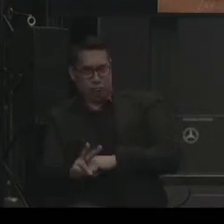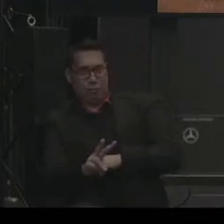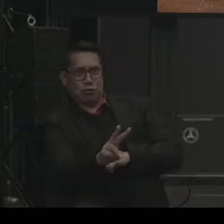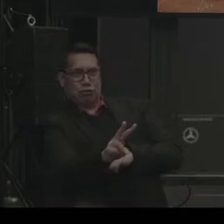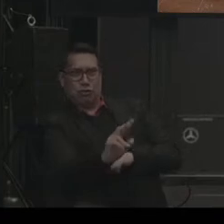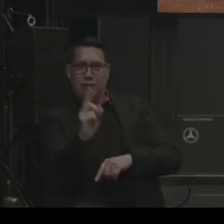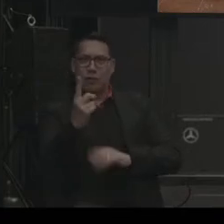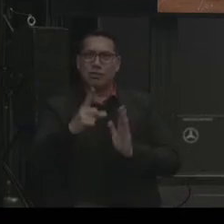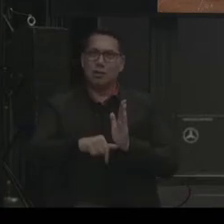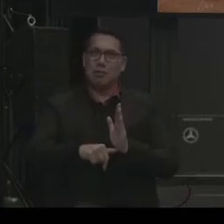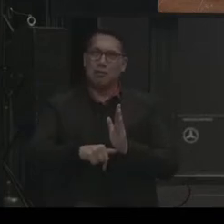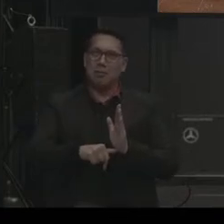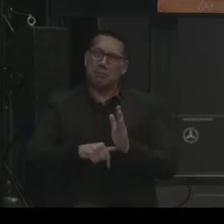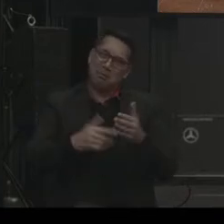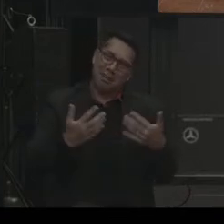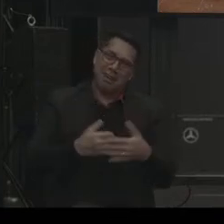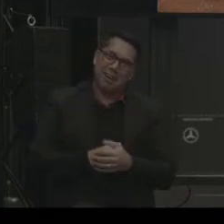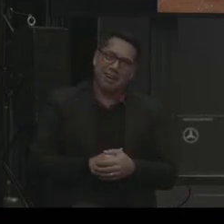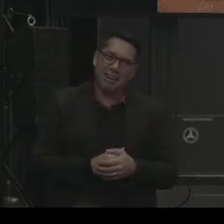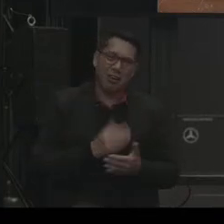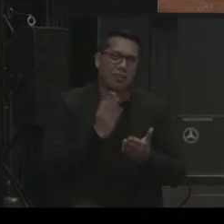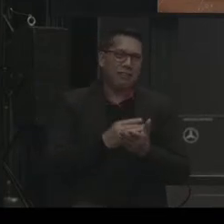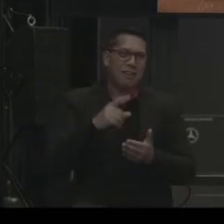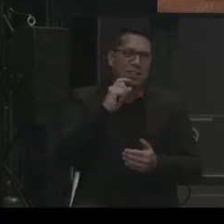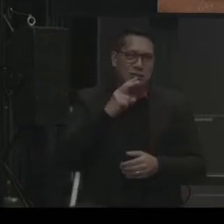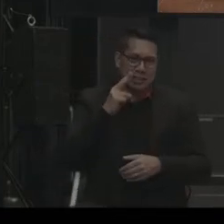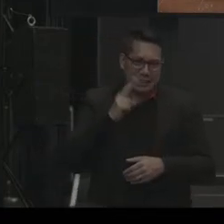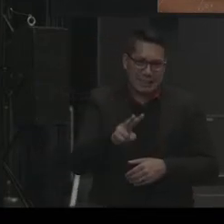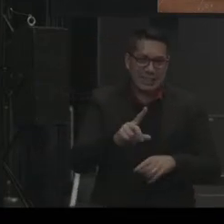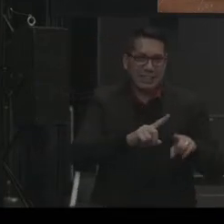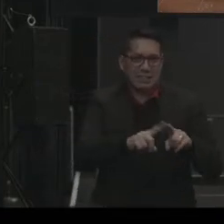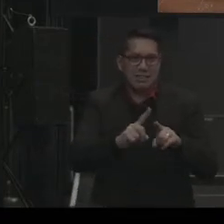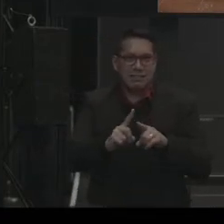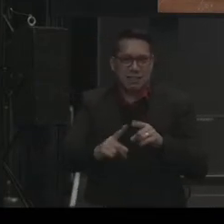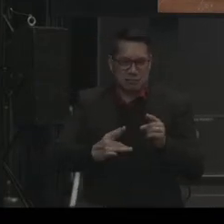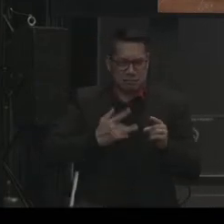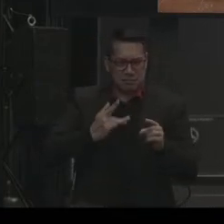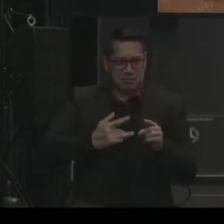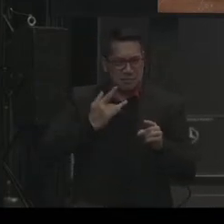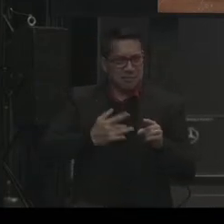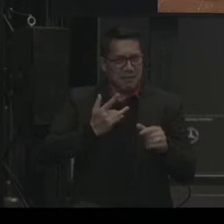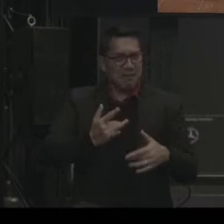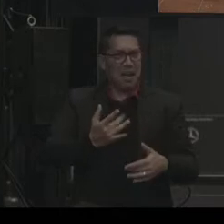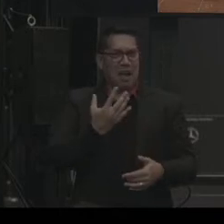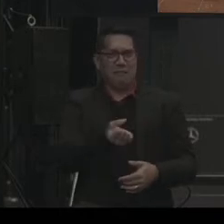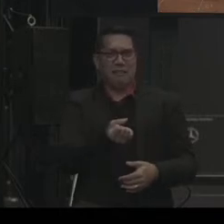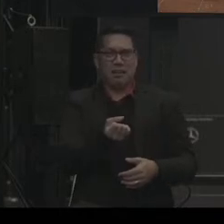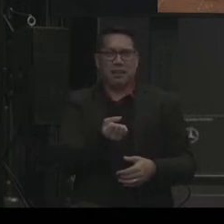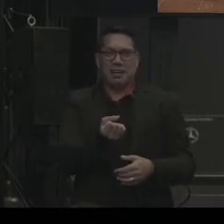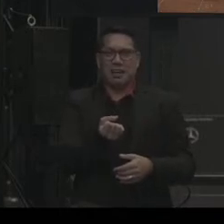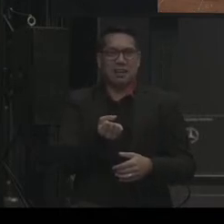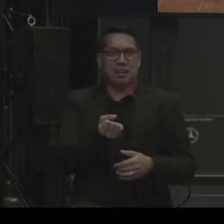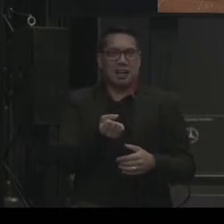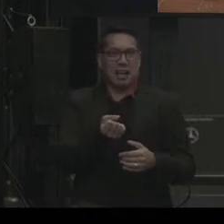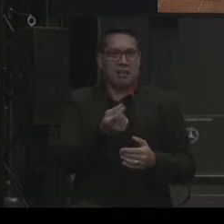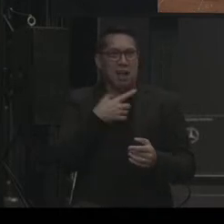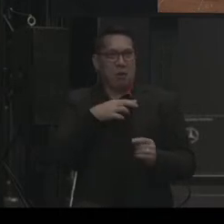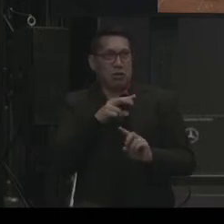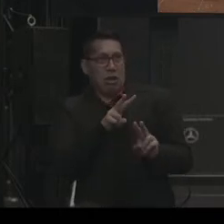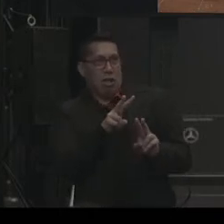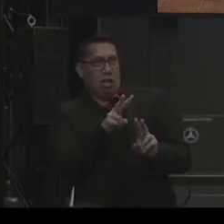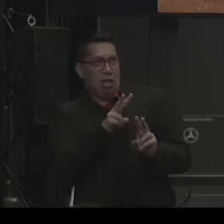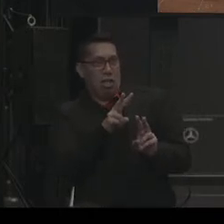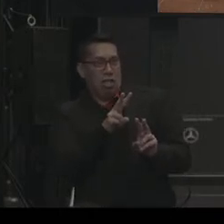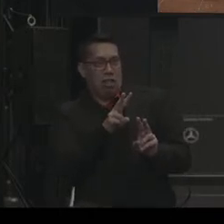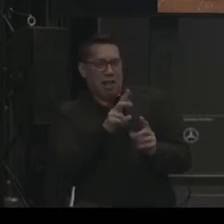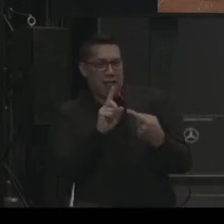time. And yeah, it's really fun to see their different reactions and how they're taking it in and wanting to like even keep